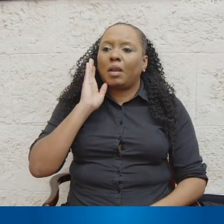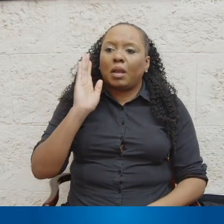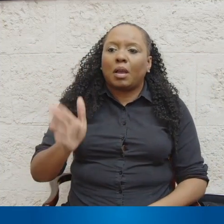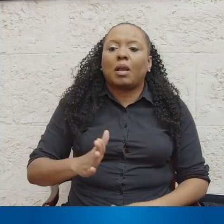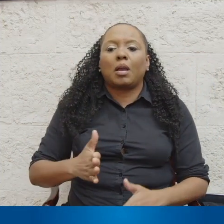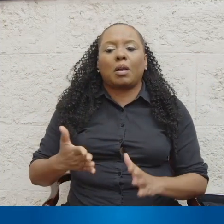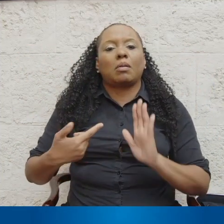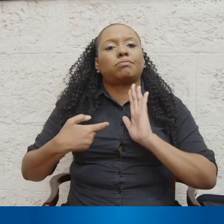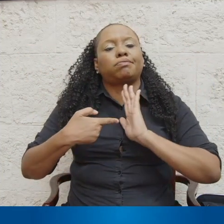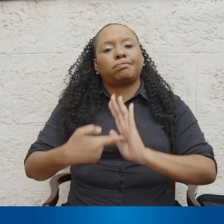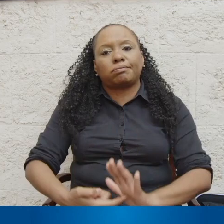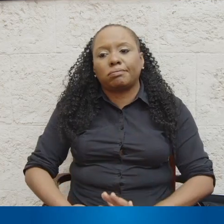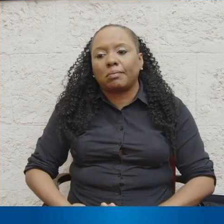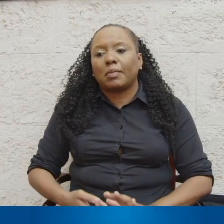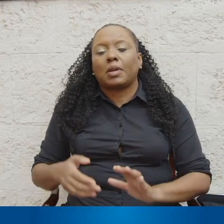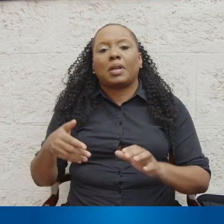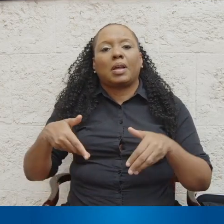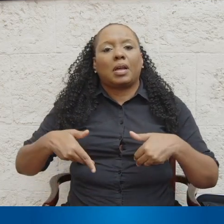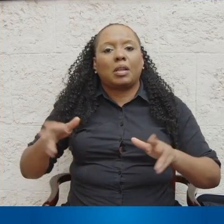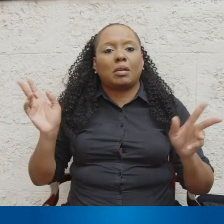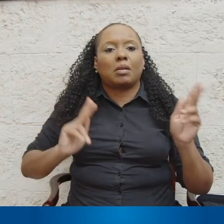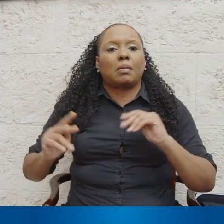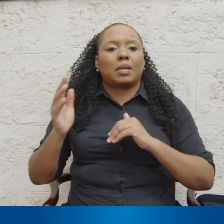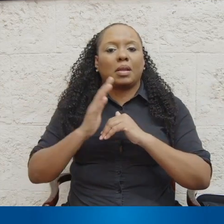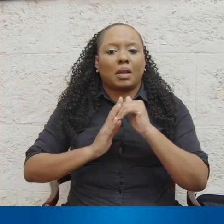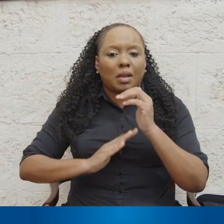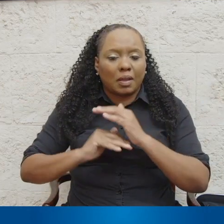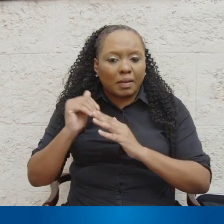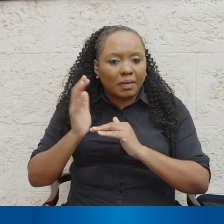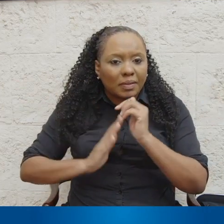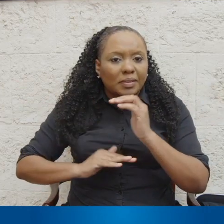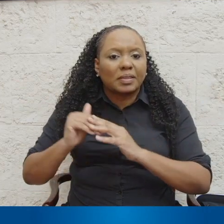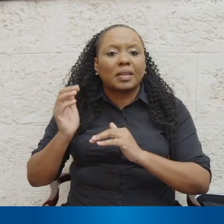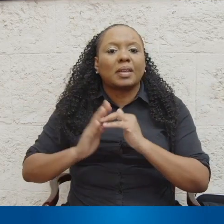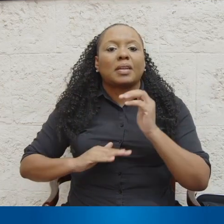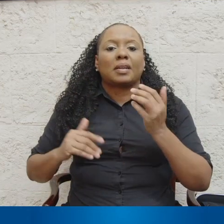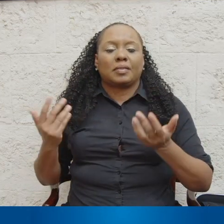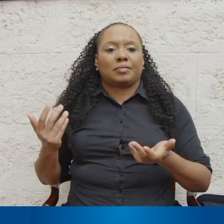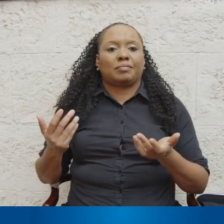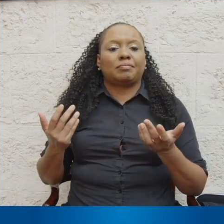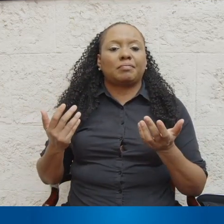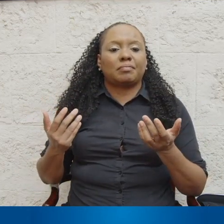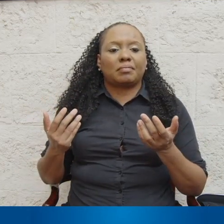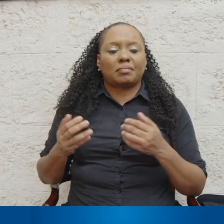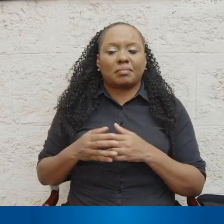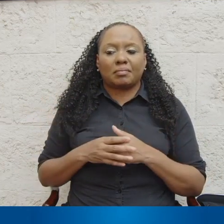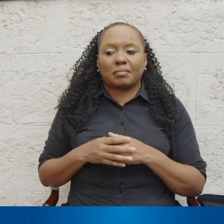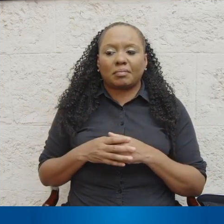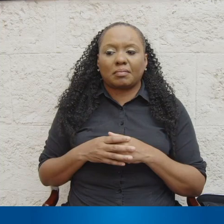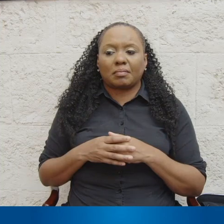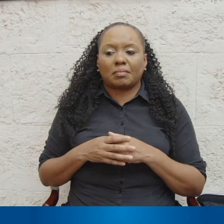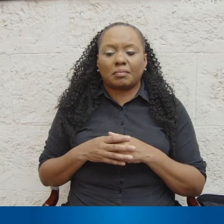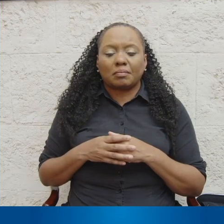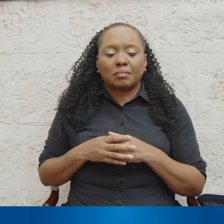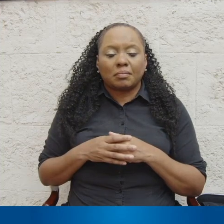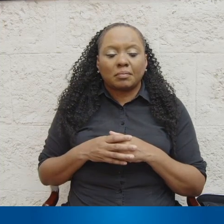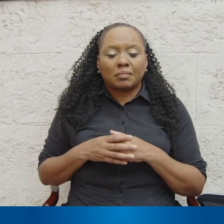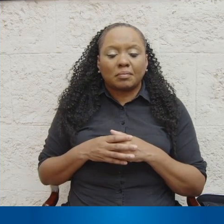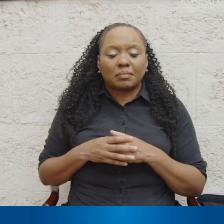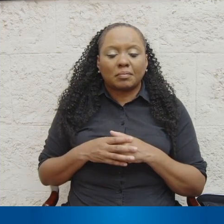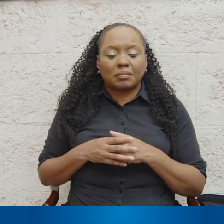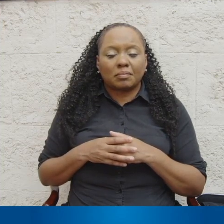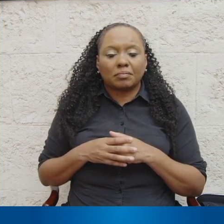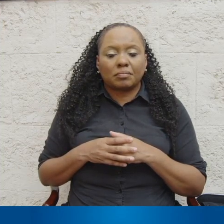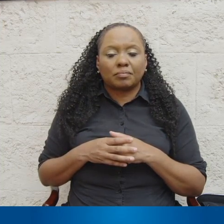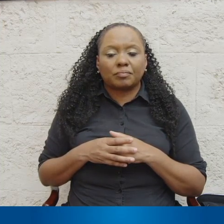season, that we will give comfort to people that they can do so safely. As well, as you would notice, for instance, like I said, we've kept pandemonium in a bigger